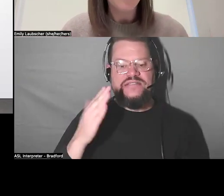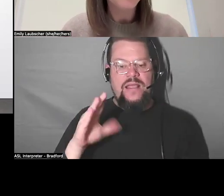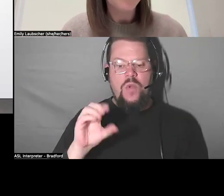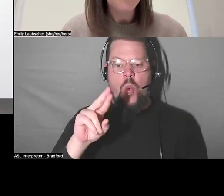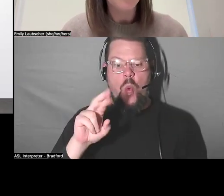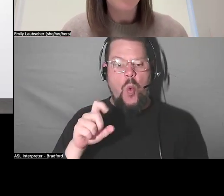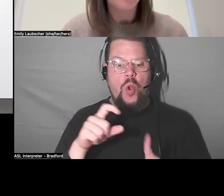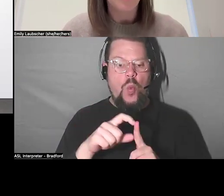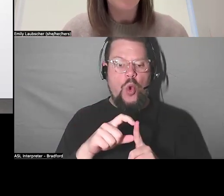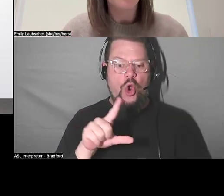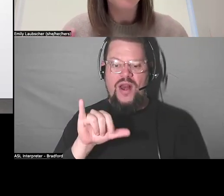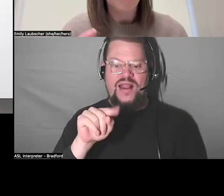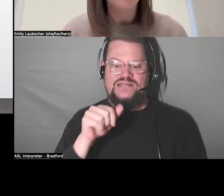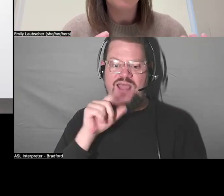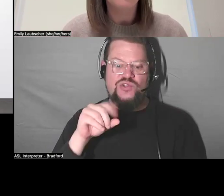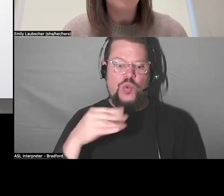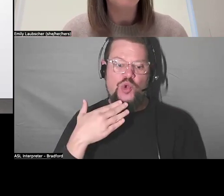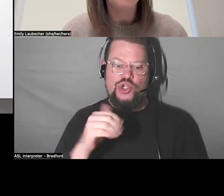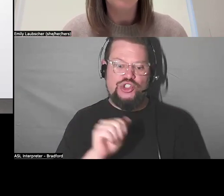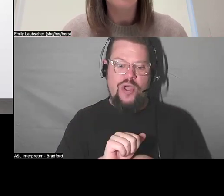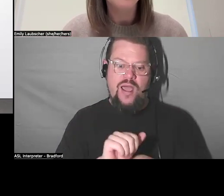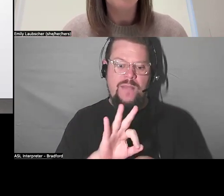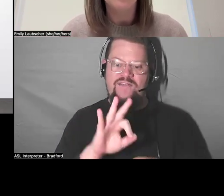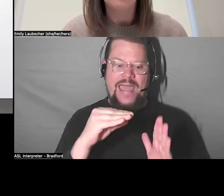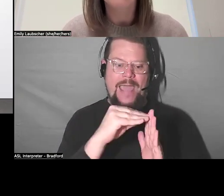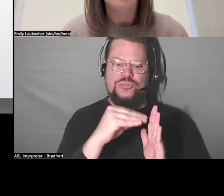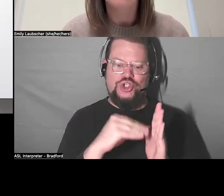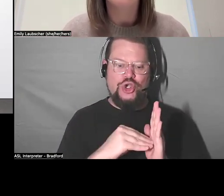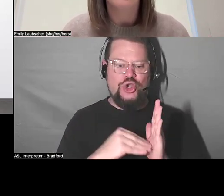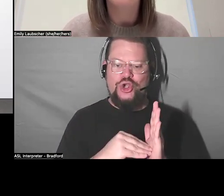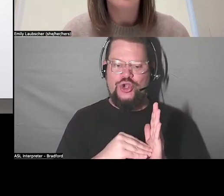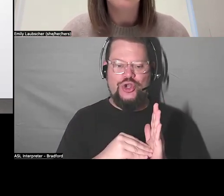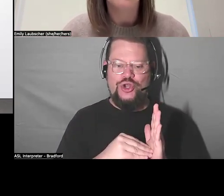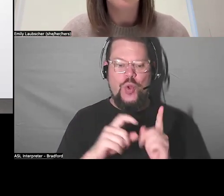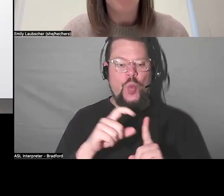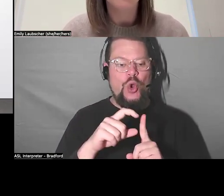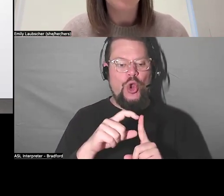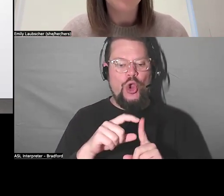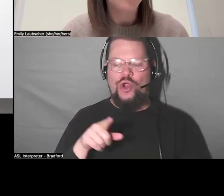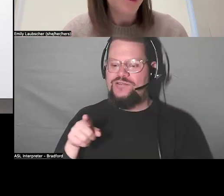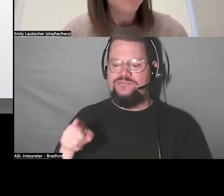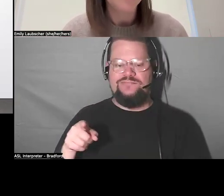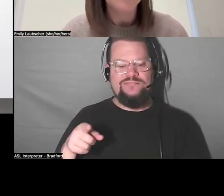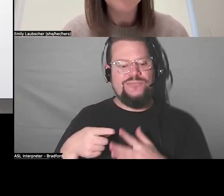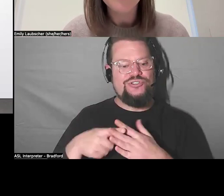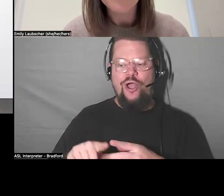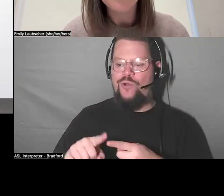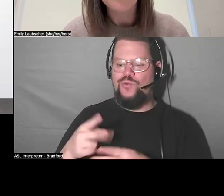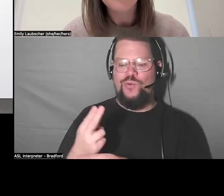are not doing a great job of capturing the types of words that beginning communicators are likely to want to use